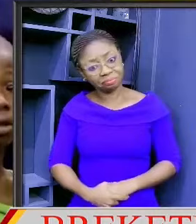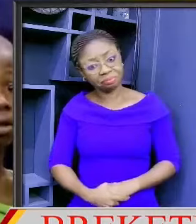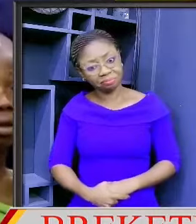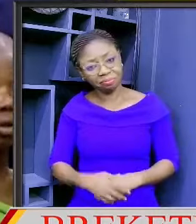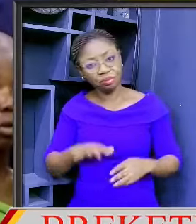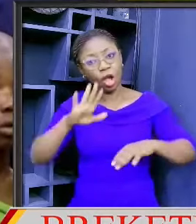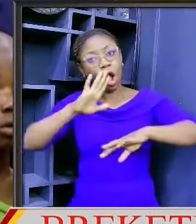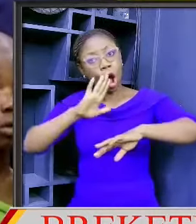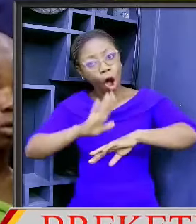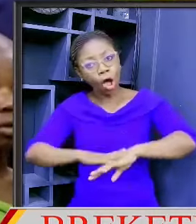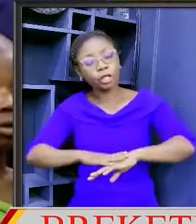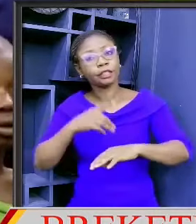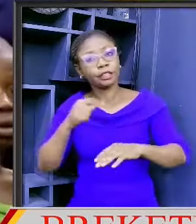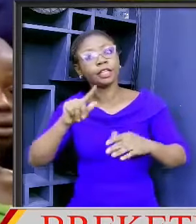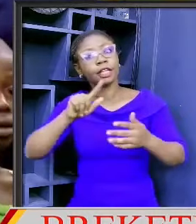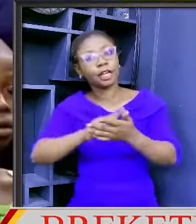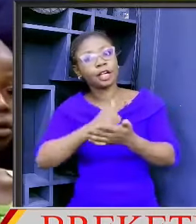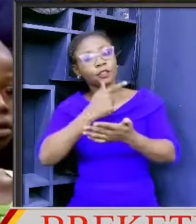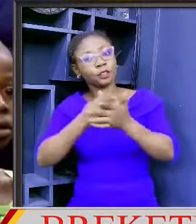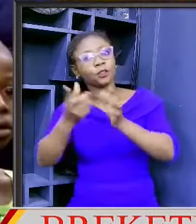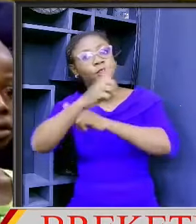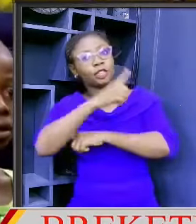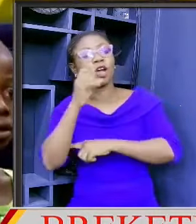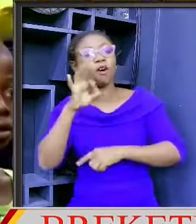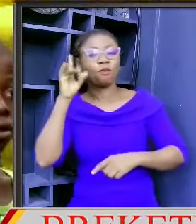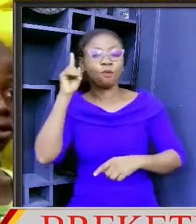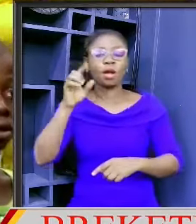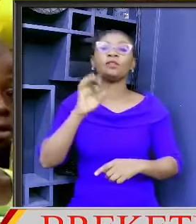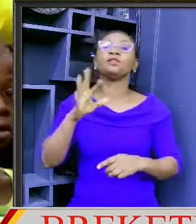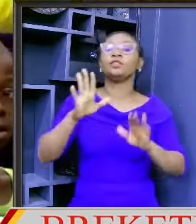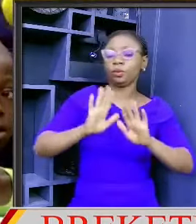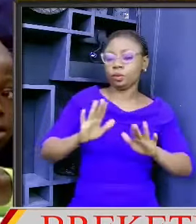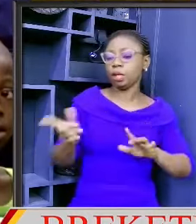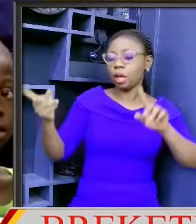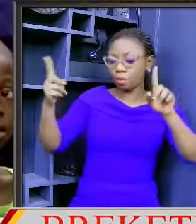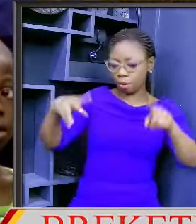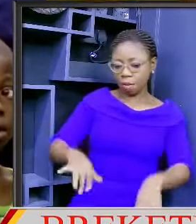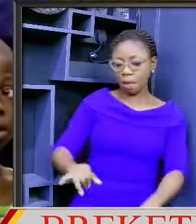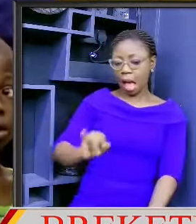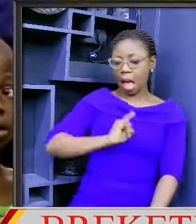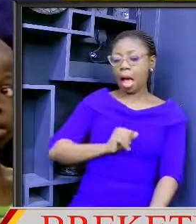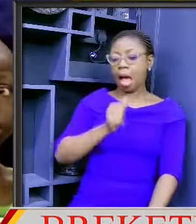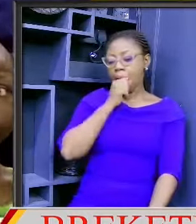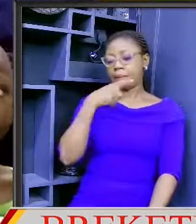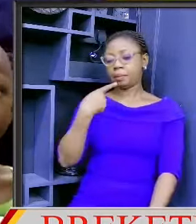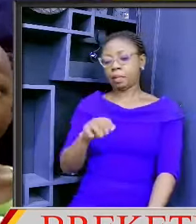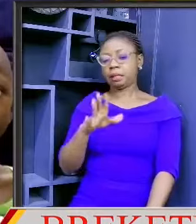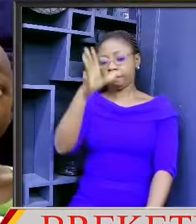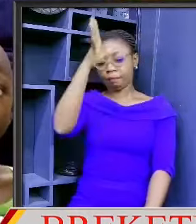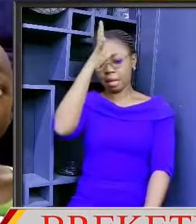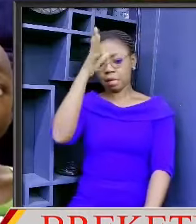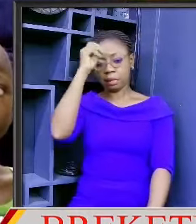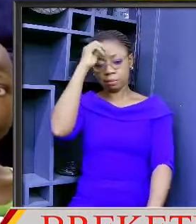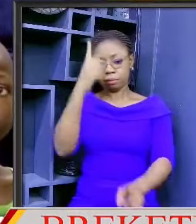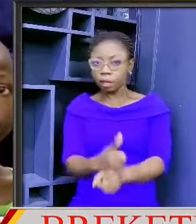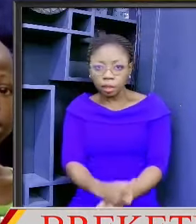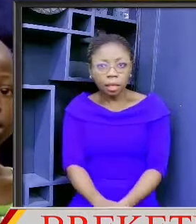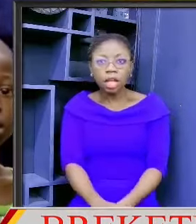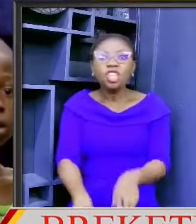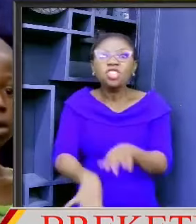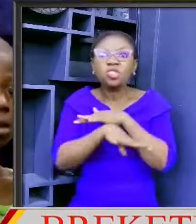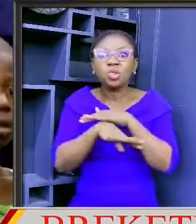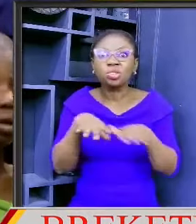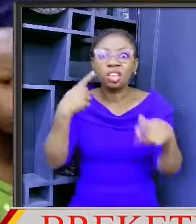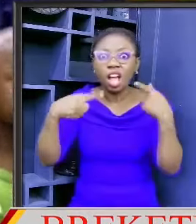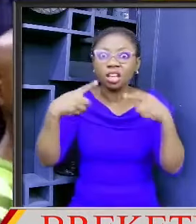On the graduation day of one of the children. Thank you, Jesus. You go, they go come. I'm the father's brother. No quarrel with them. No, sir. I'm now God